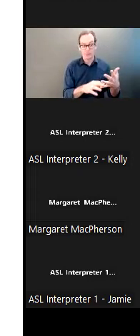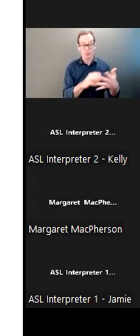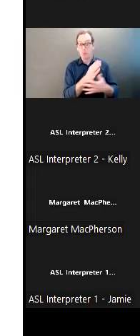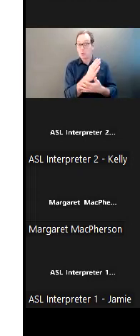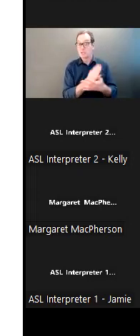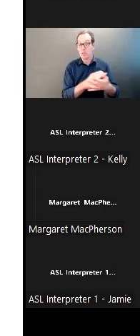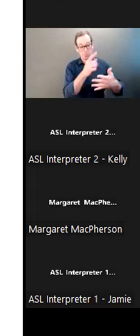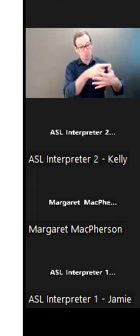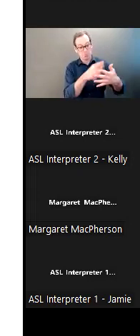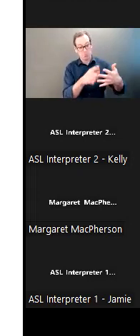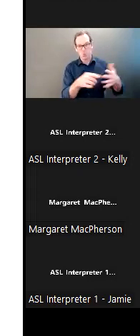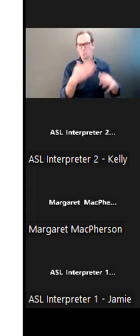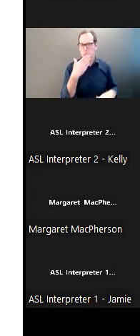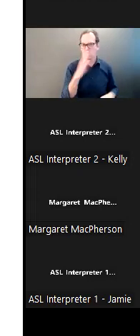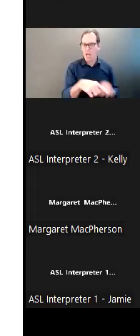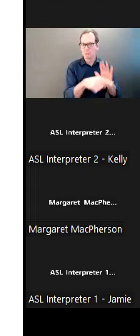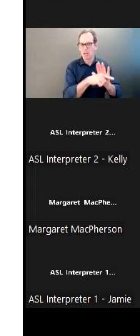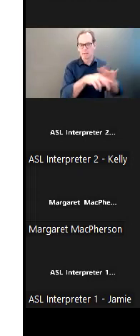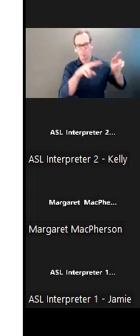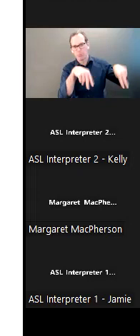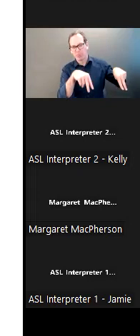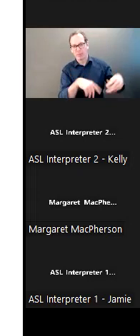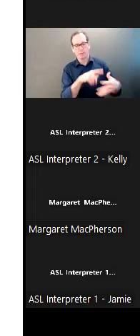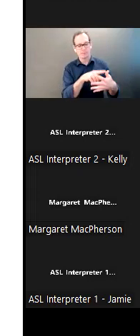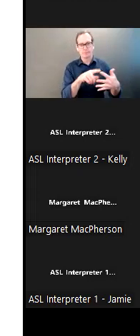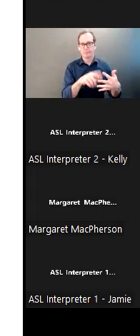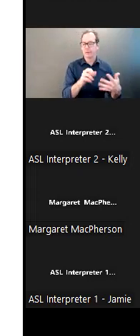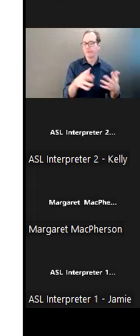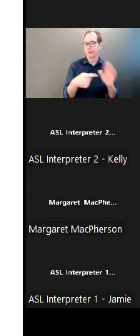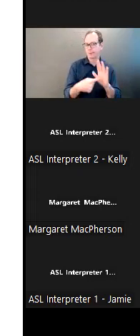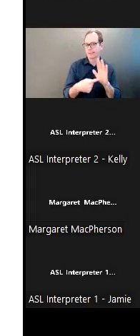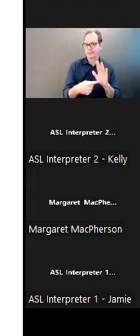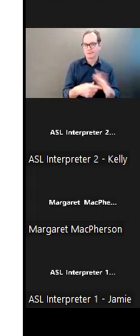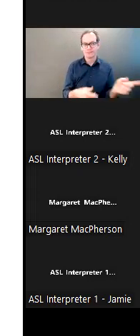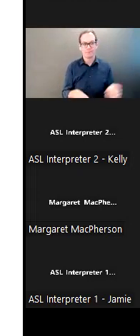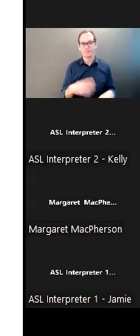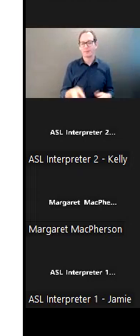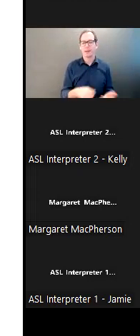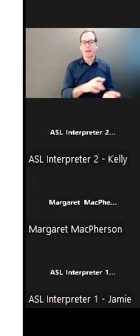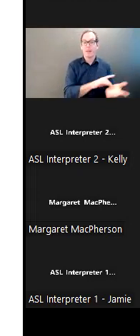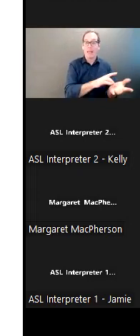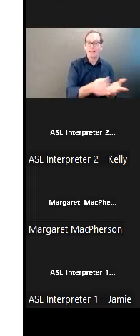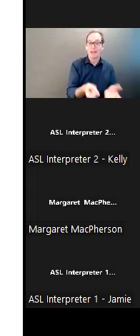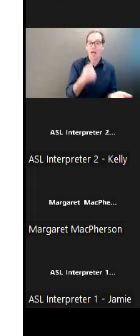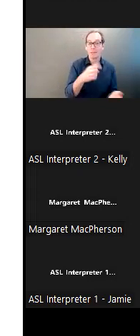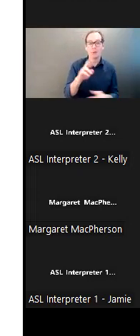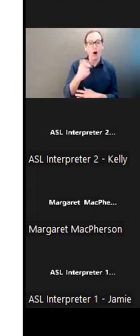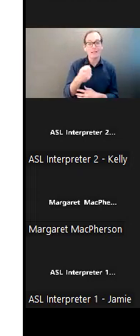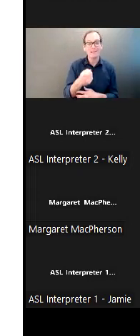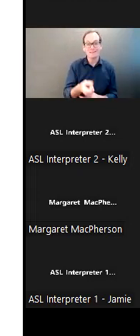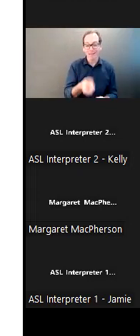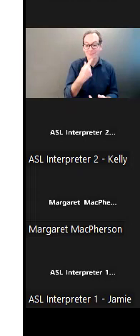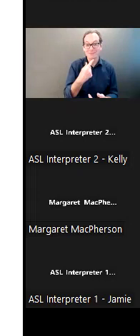stigmatized. Some routes of use of substances are stigmatized. For example, taking an opioid through a prescription pill is one